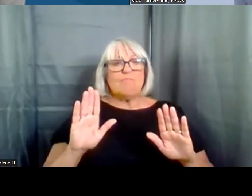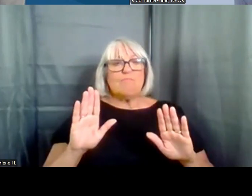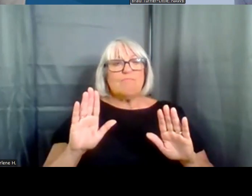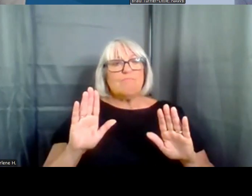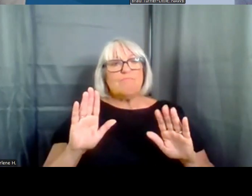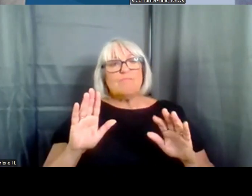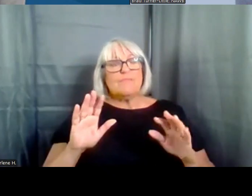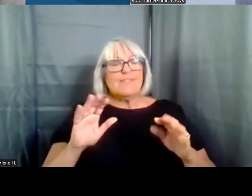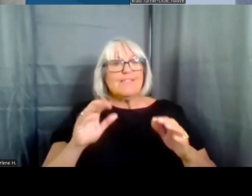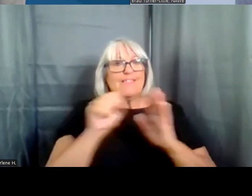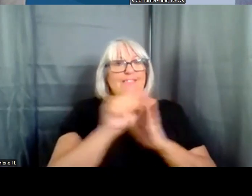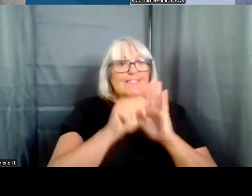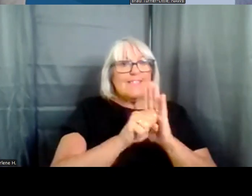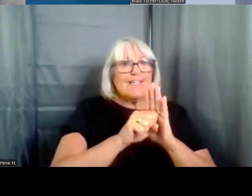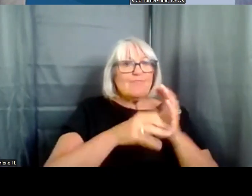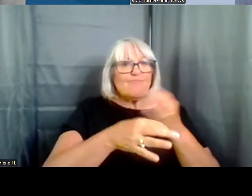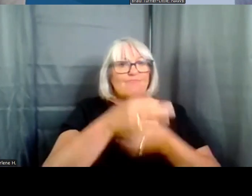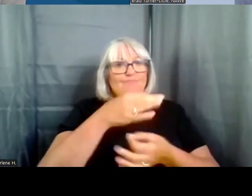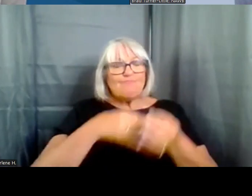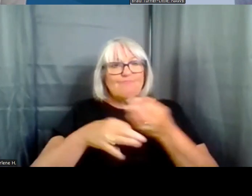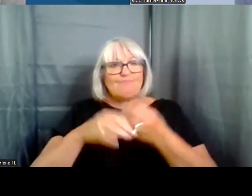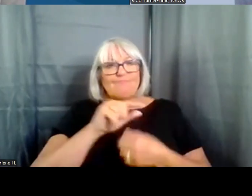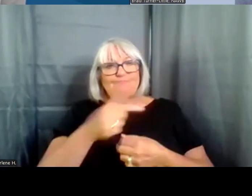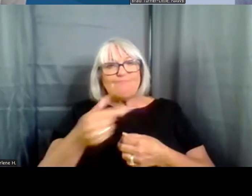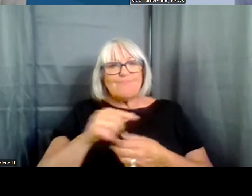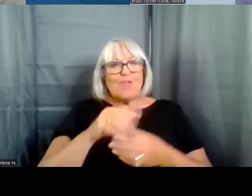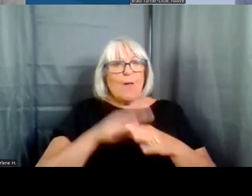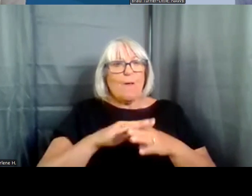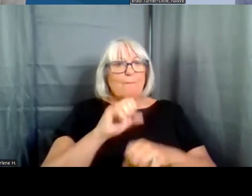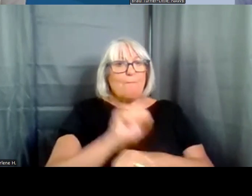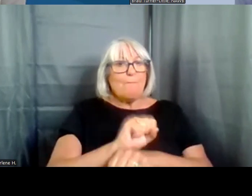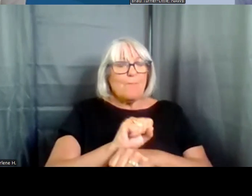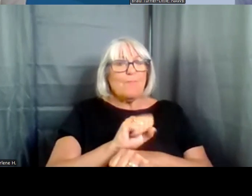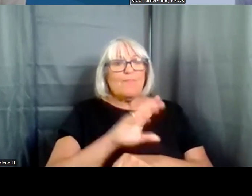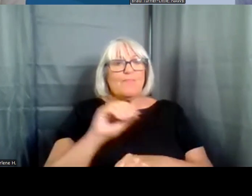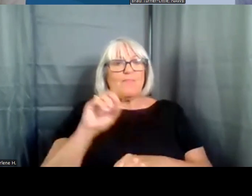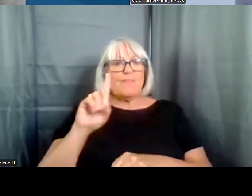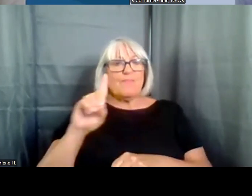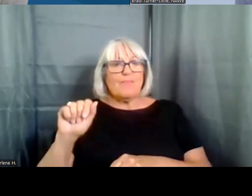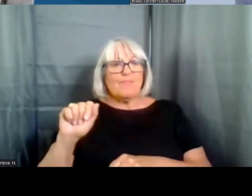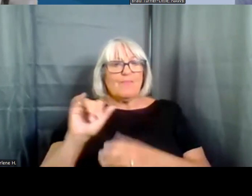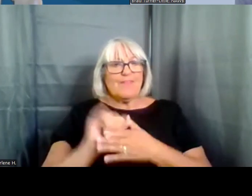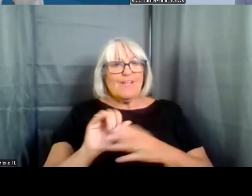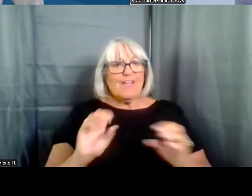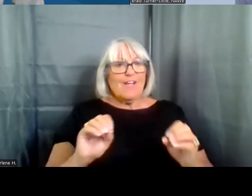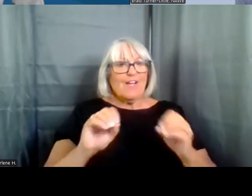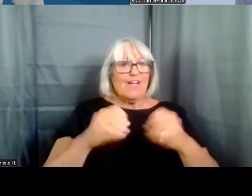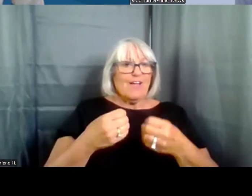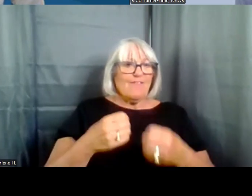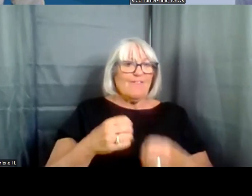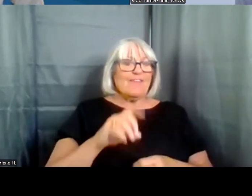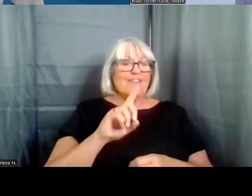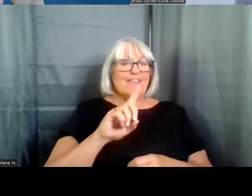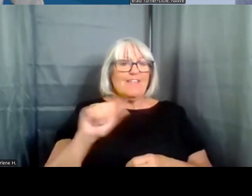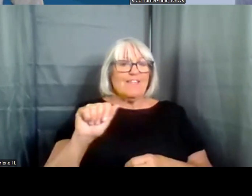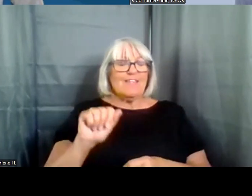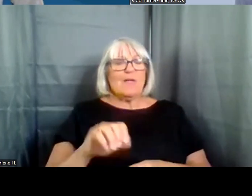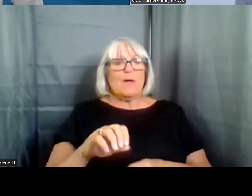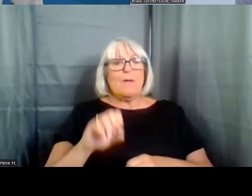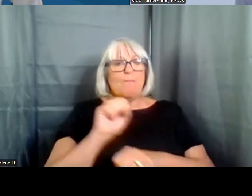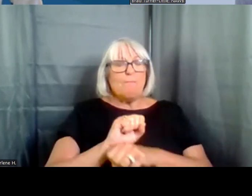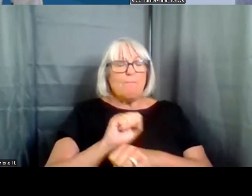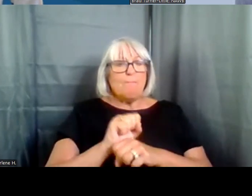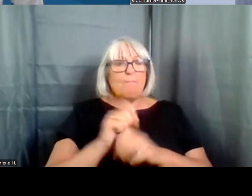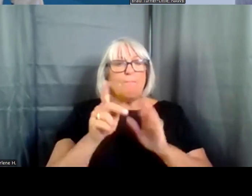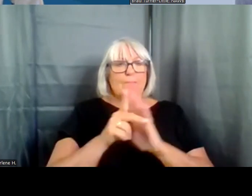stands for. And it's the Office of Disability Employment Policy funds or contract that supports it. And it's a really unique state and federal